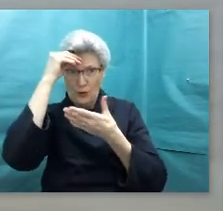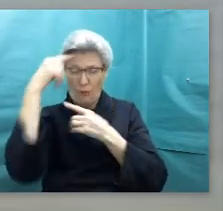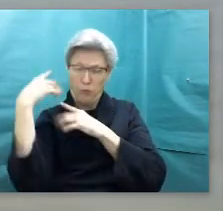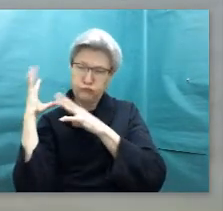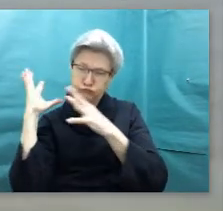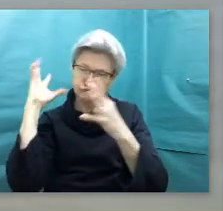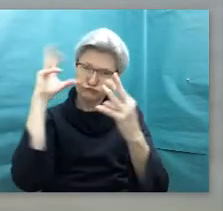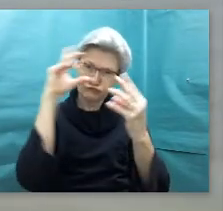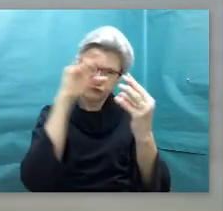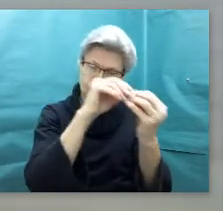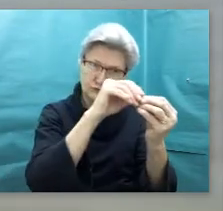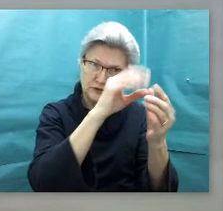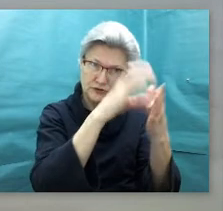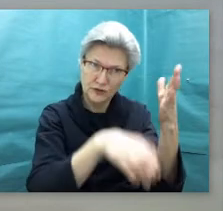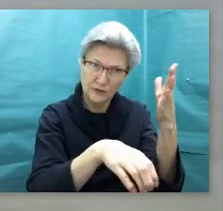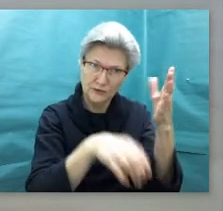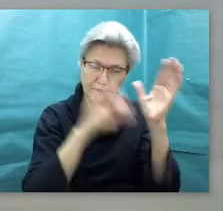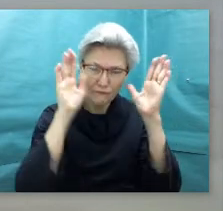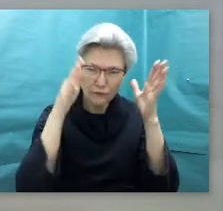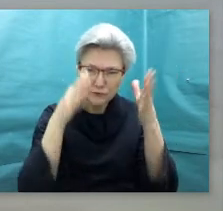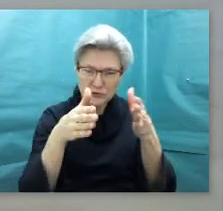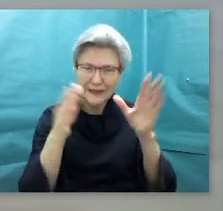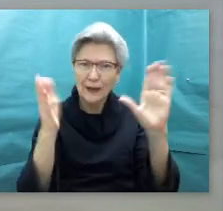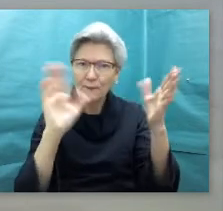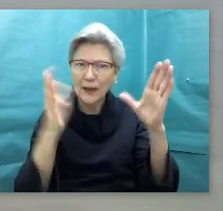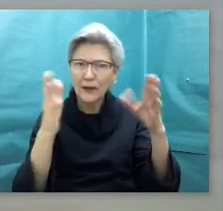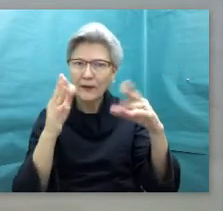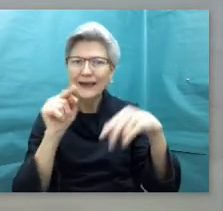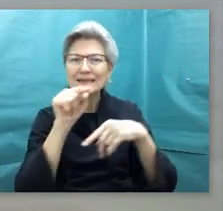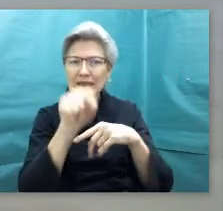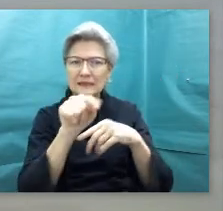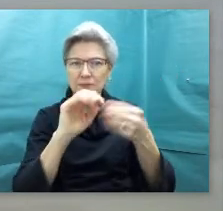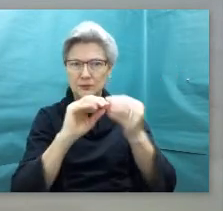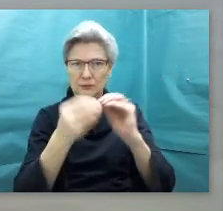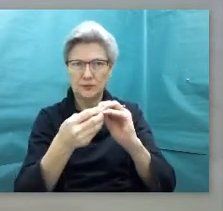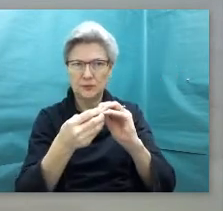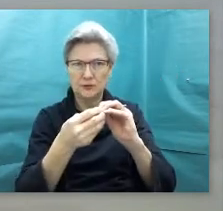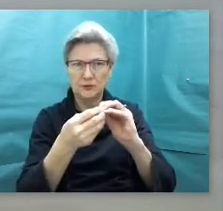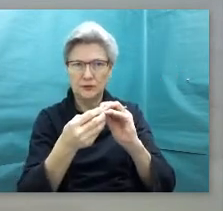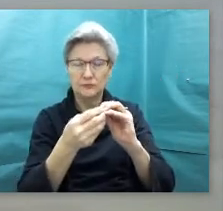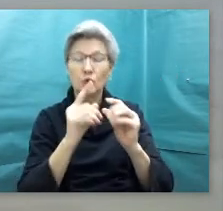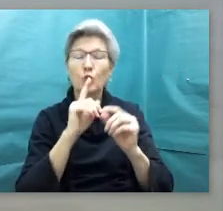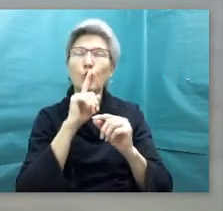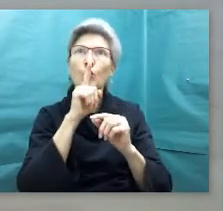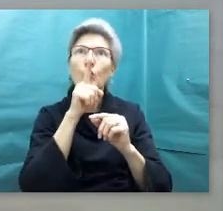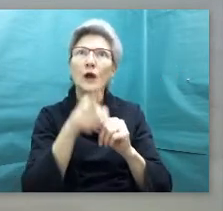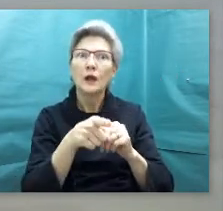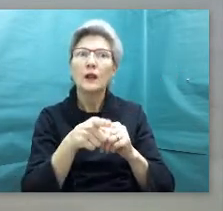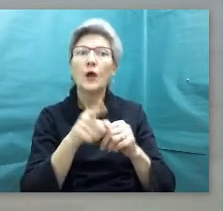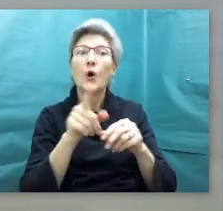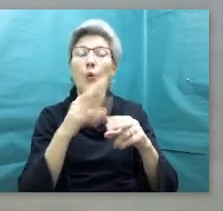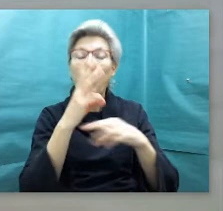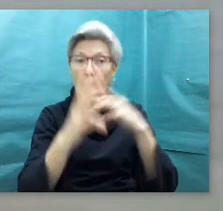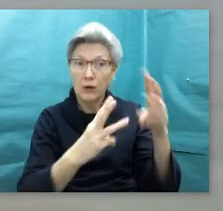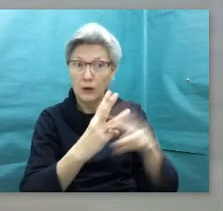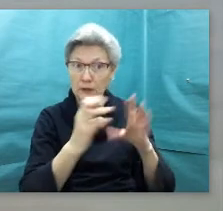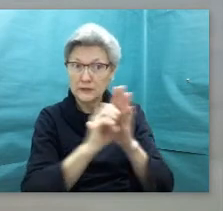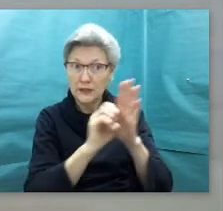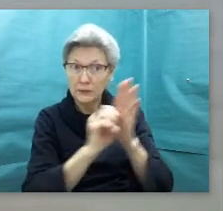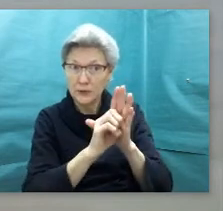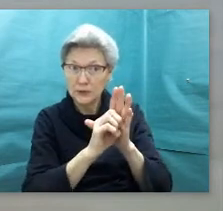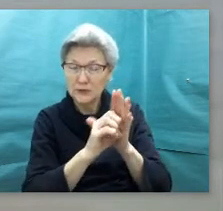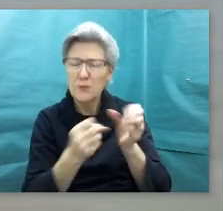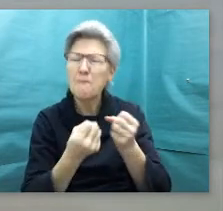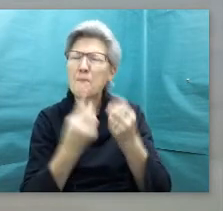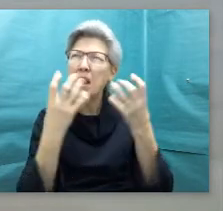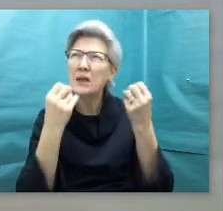focus on comparing decimals. There are so many different real-world examples of where and